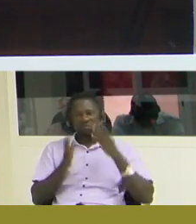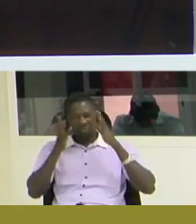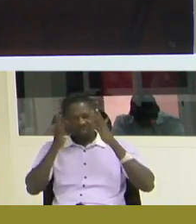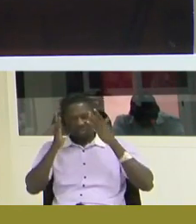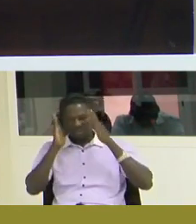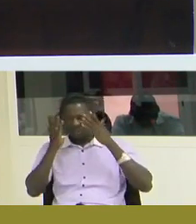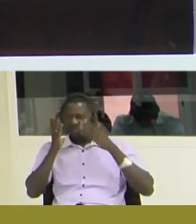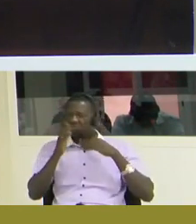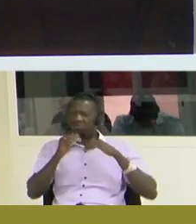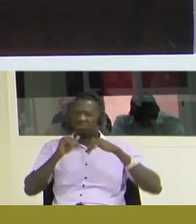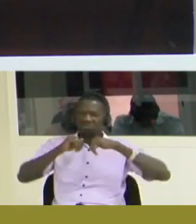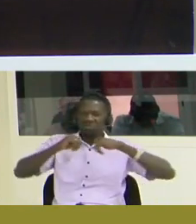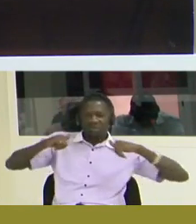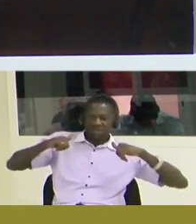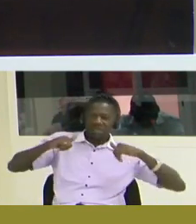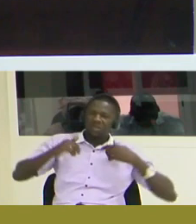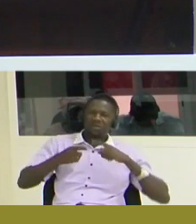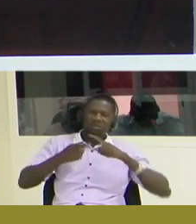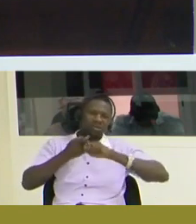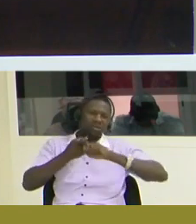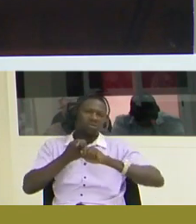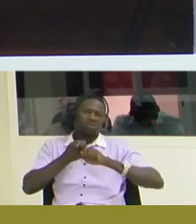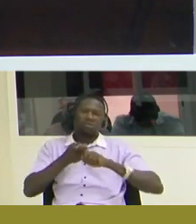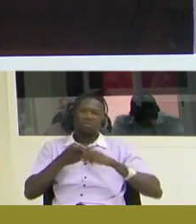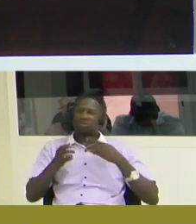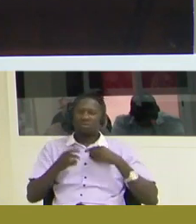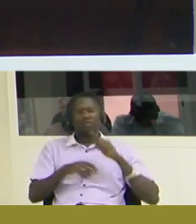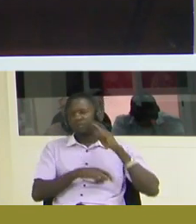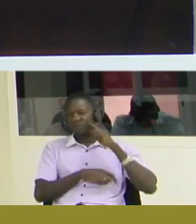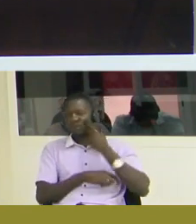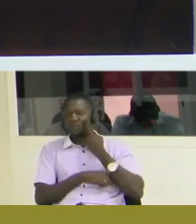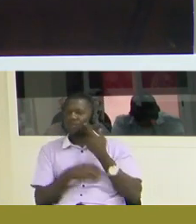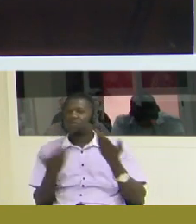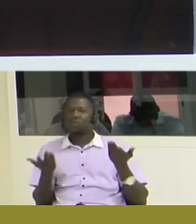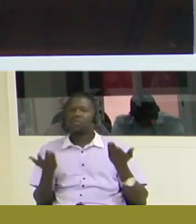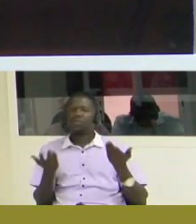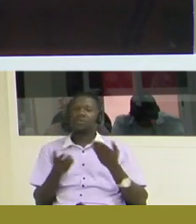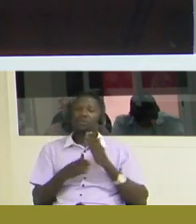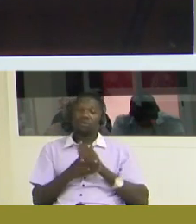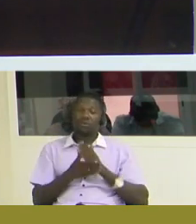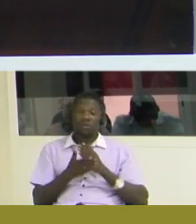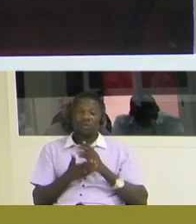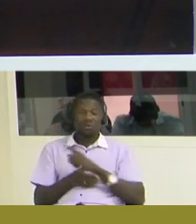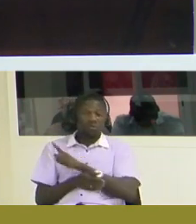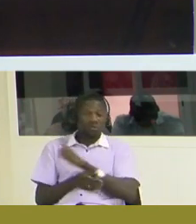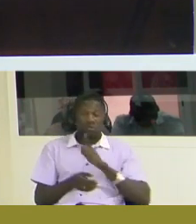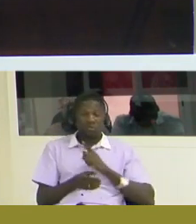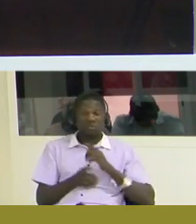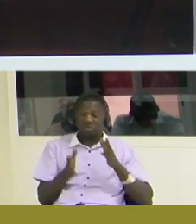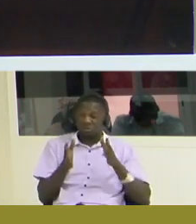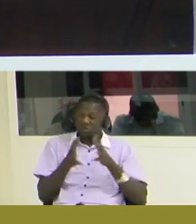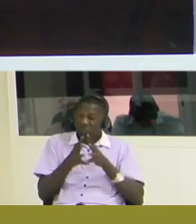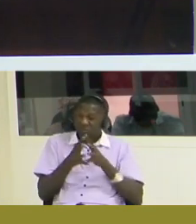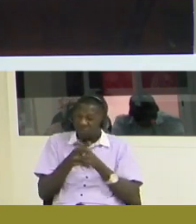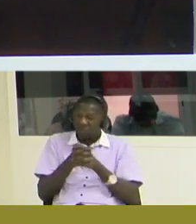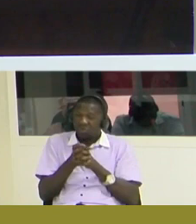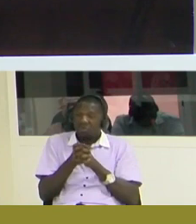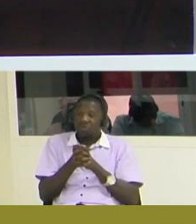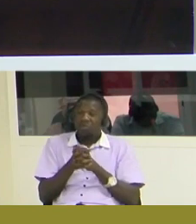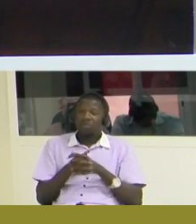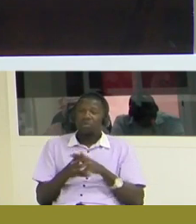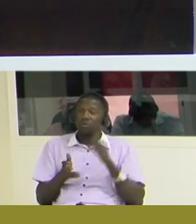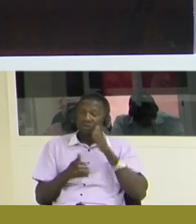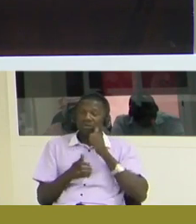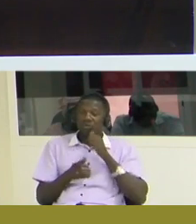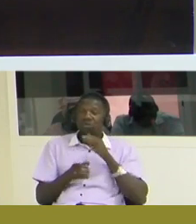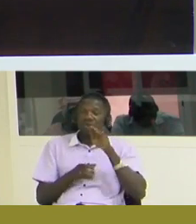breakdown in our relationship was highly regrettable you see we were so close that we used to call each